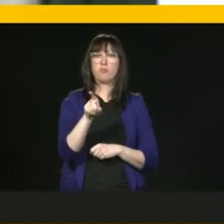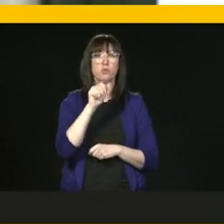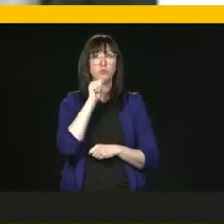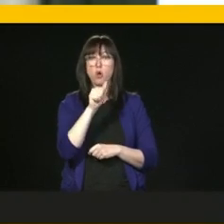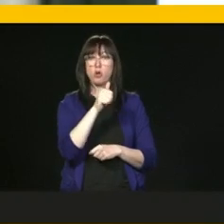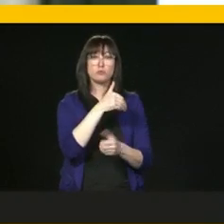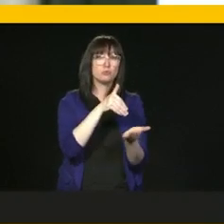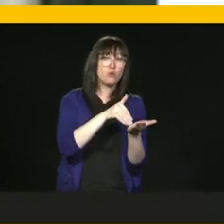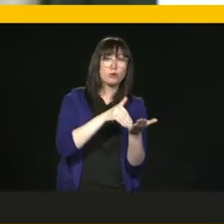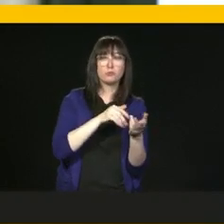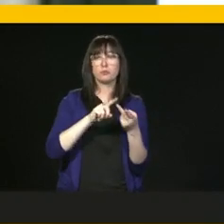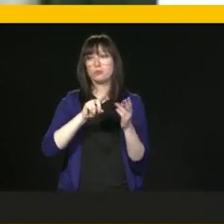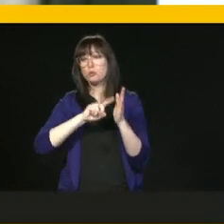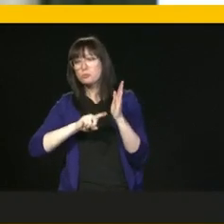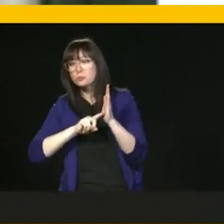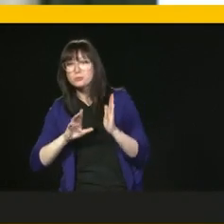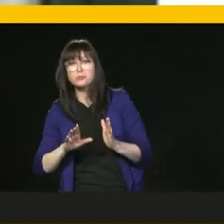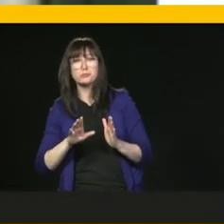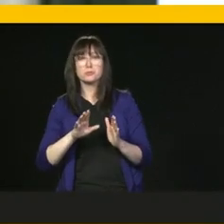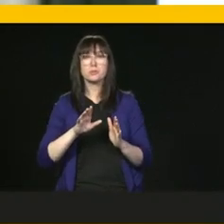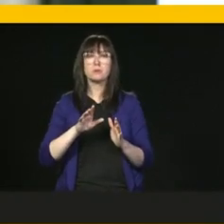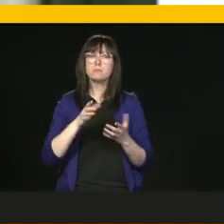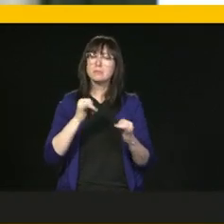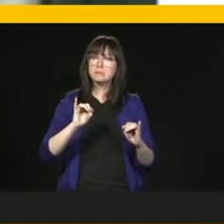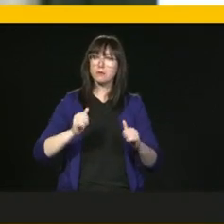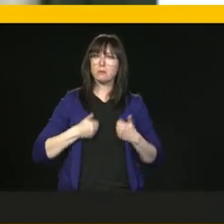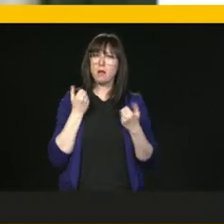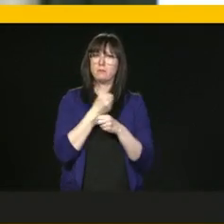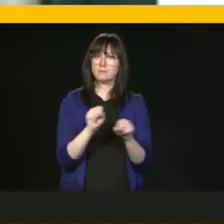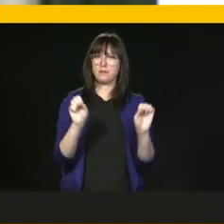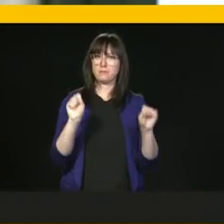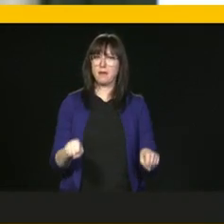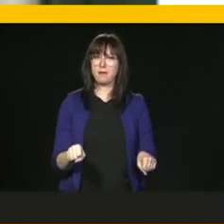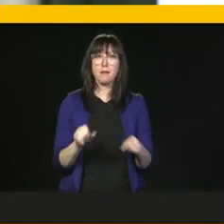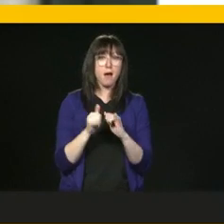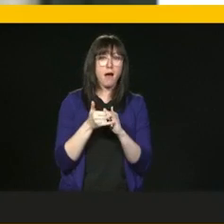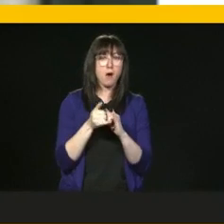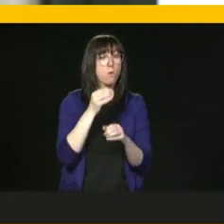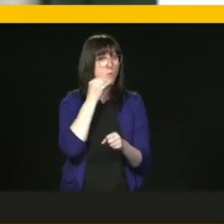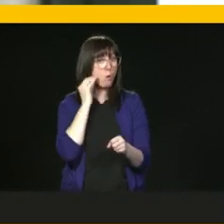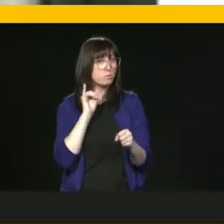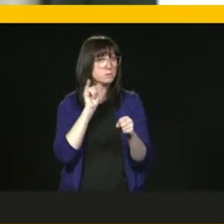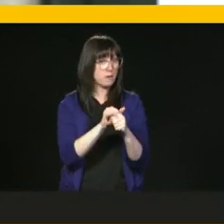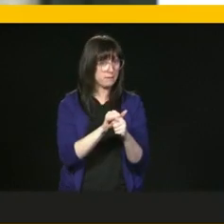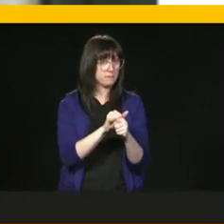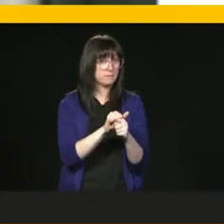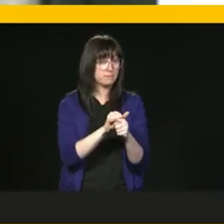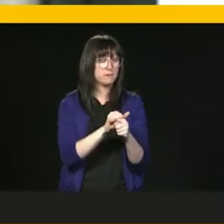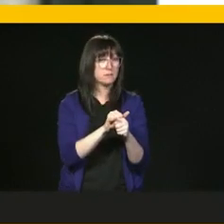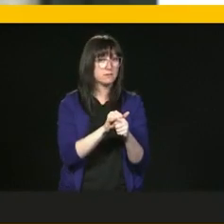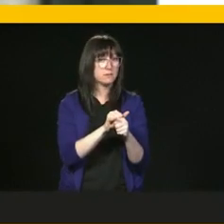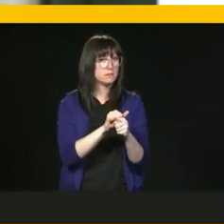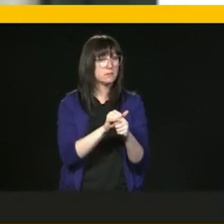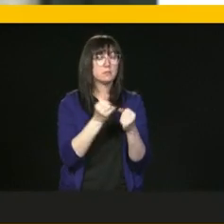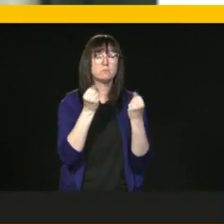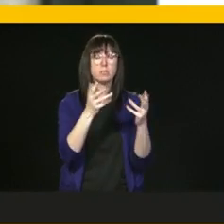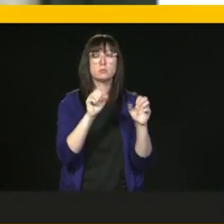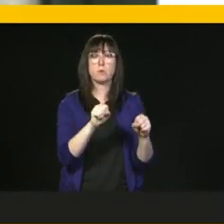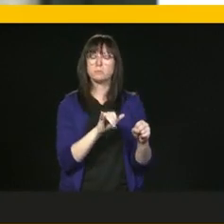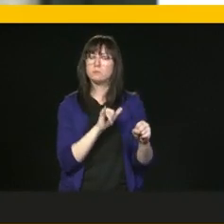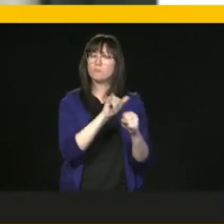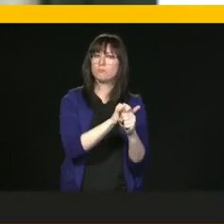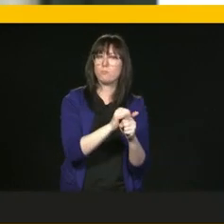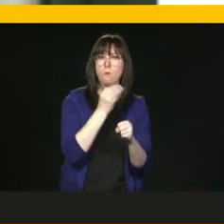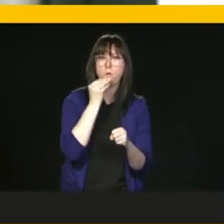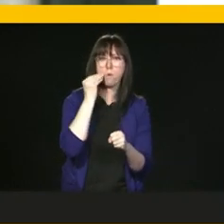responder or a researcher, you can save lives. By remaining at home as much as possible, maintaining a distance of at